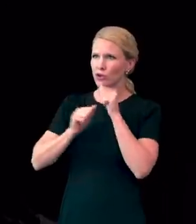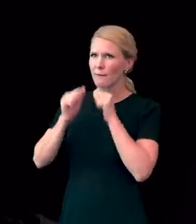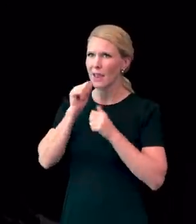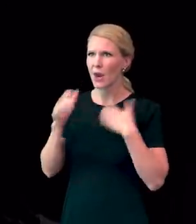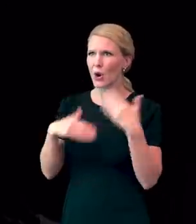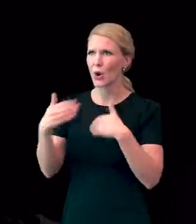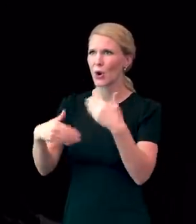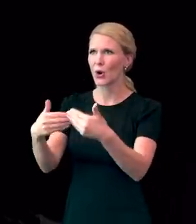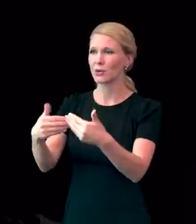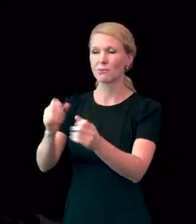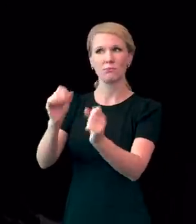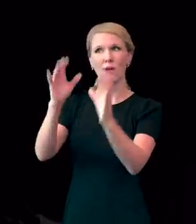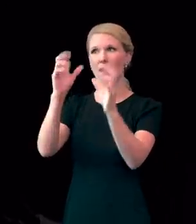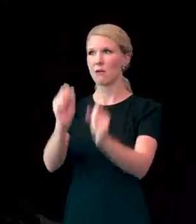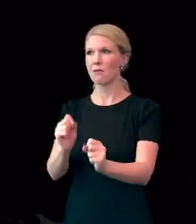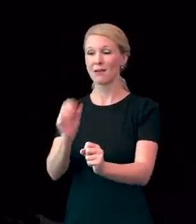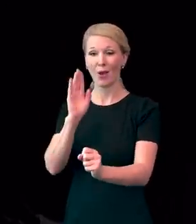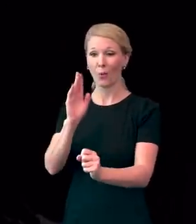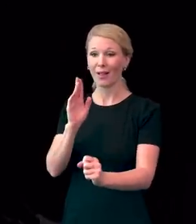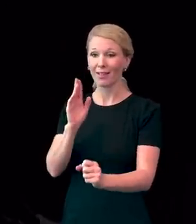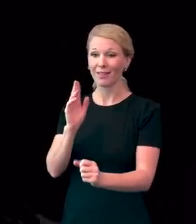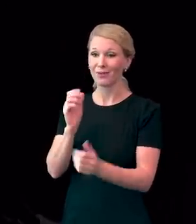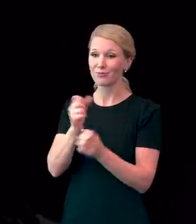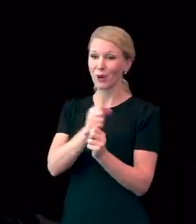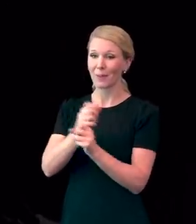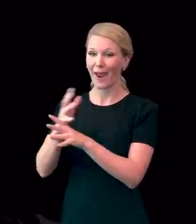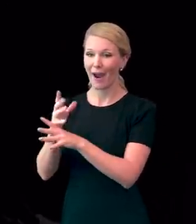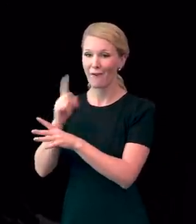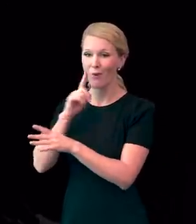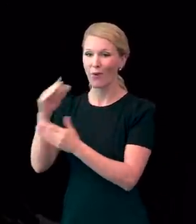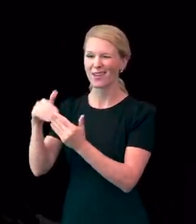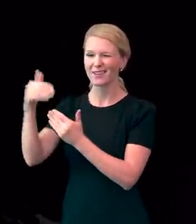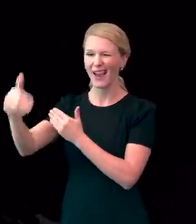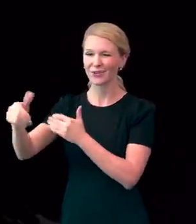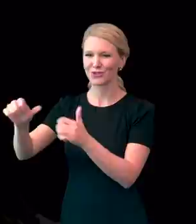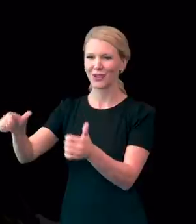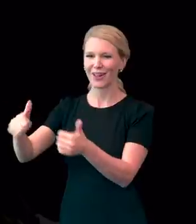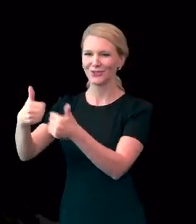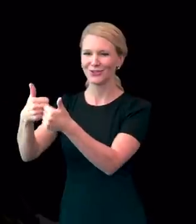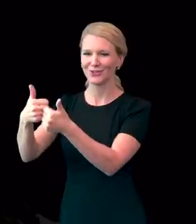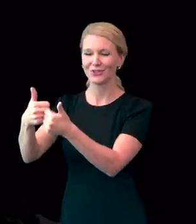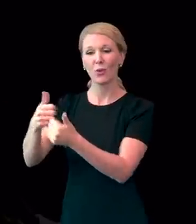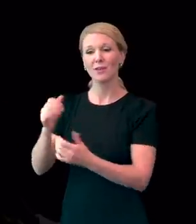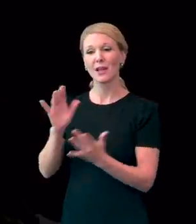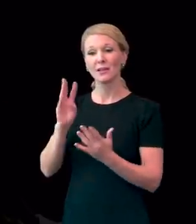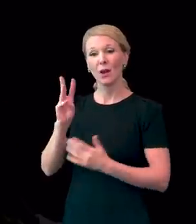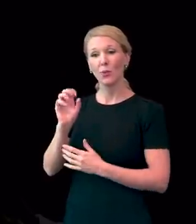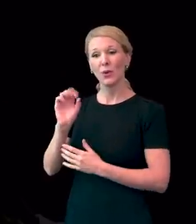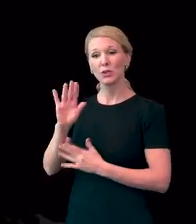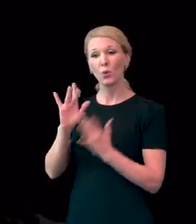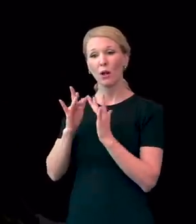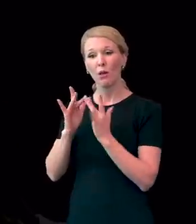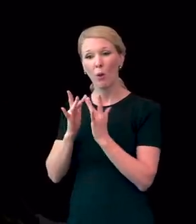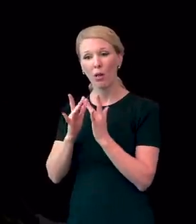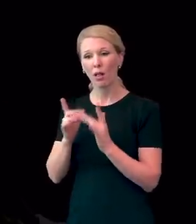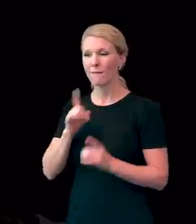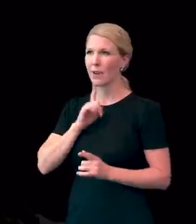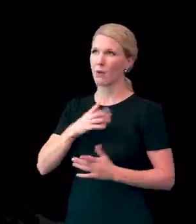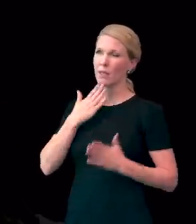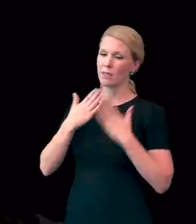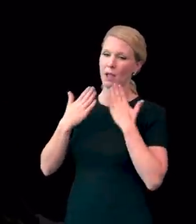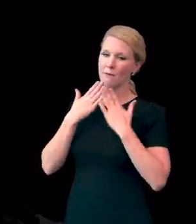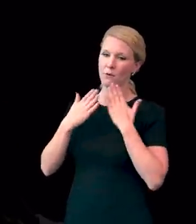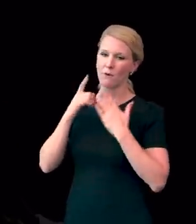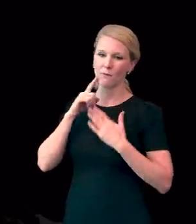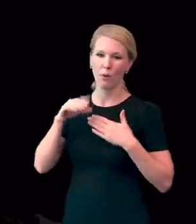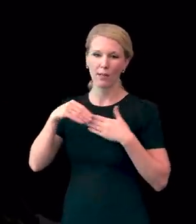truly a quality that will prepare us for the challenges to come. As a WSU Global student, I am grateful for the flexible and accommodating experience that this campus